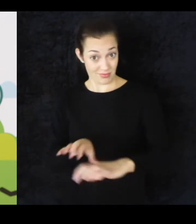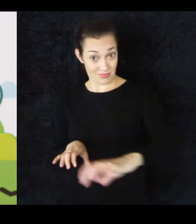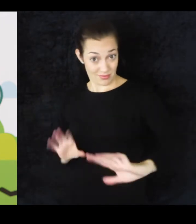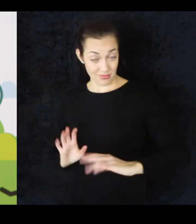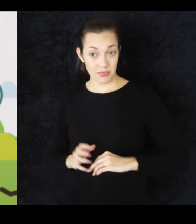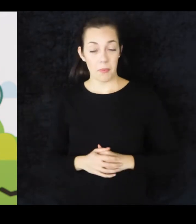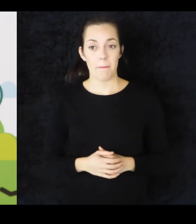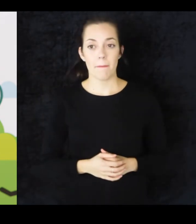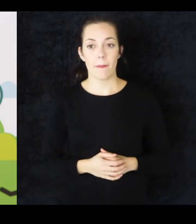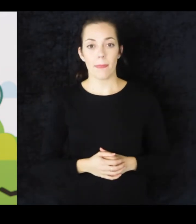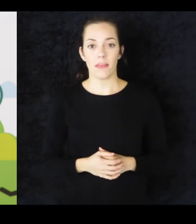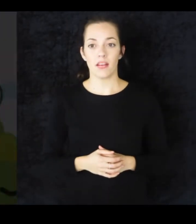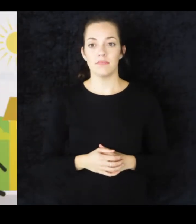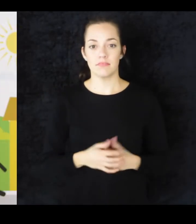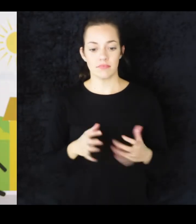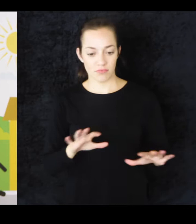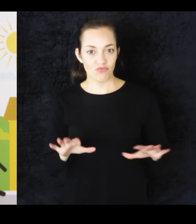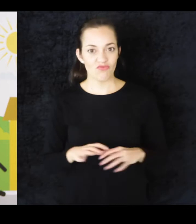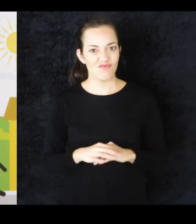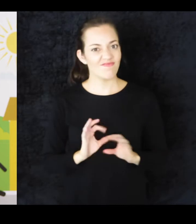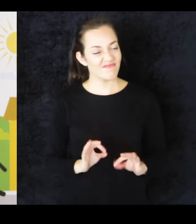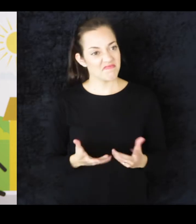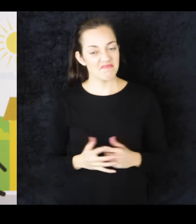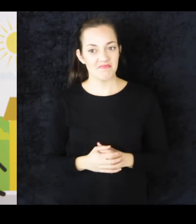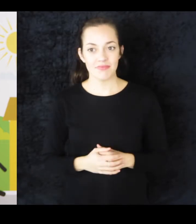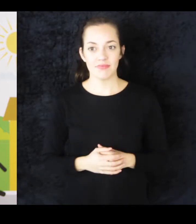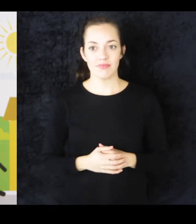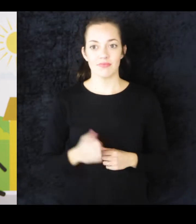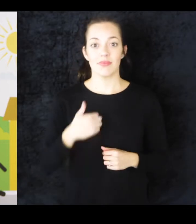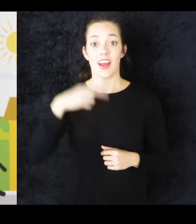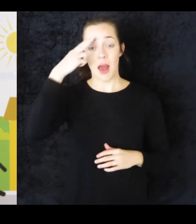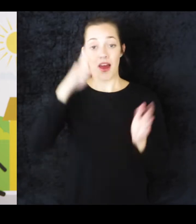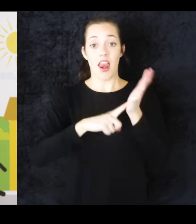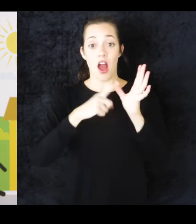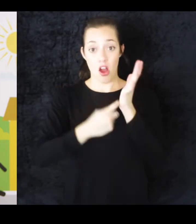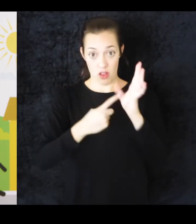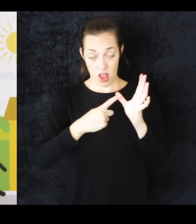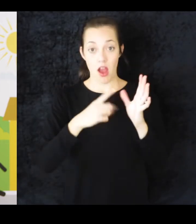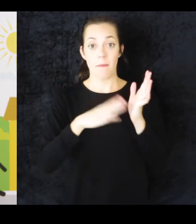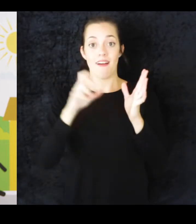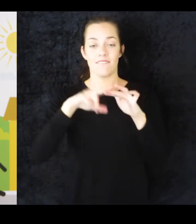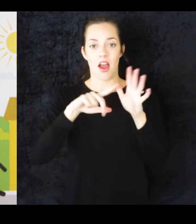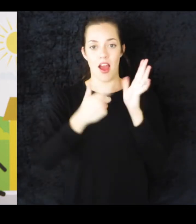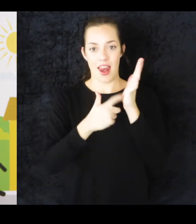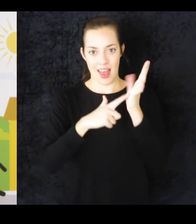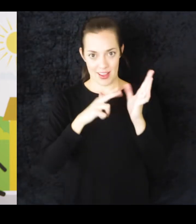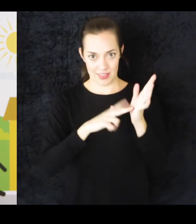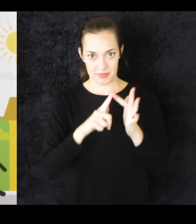on milk crates. The bed was on milk crates. My name is Lara INTRO, and I identify with